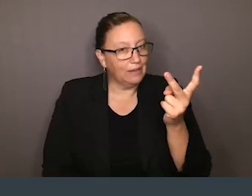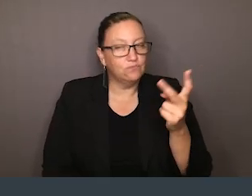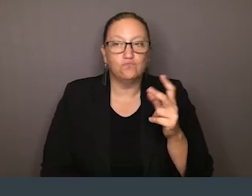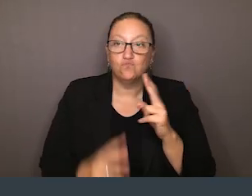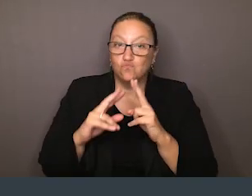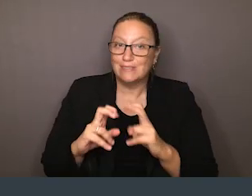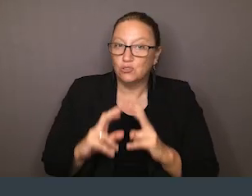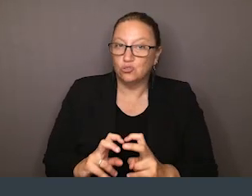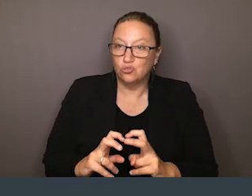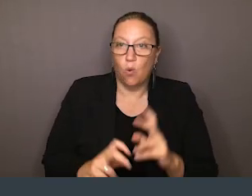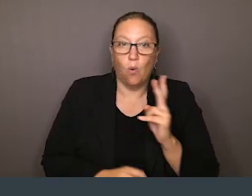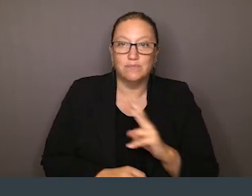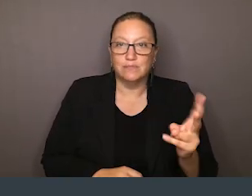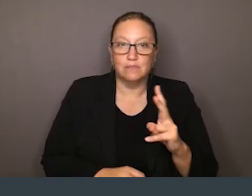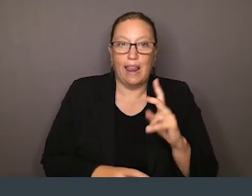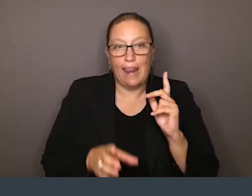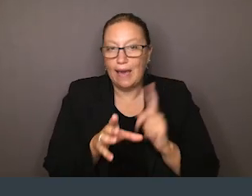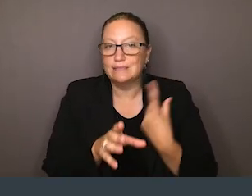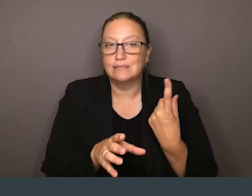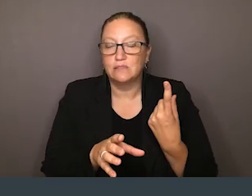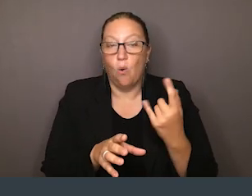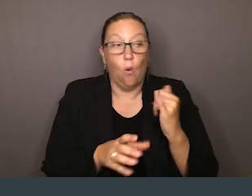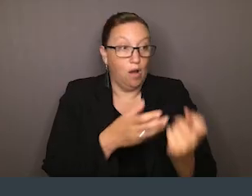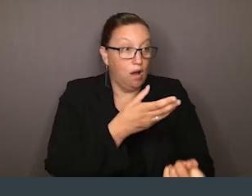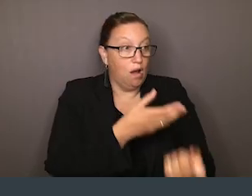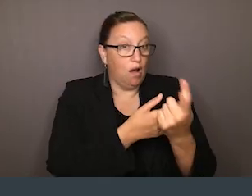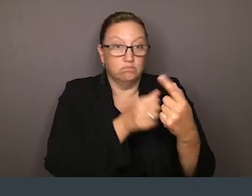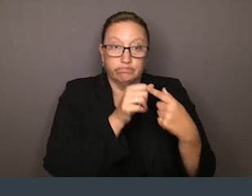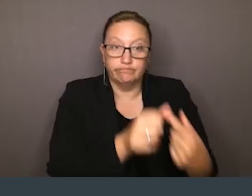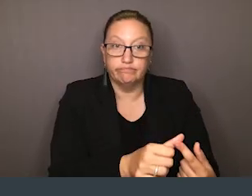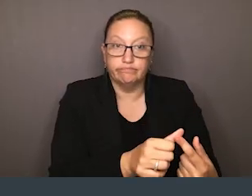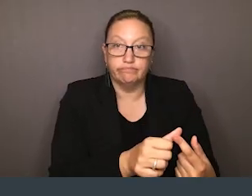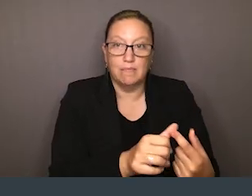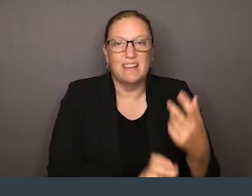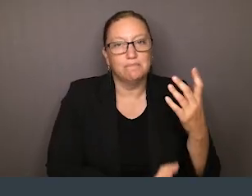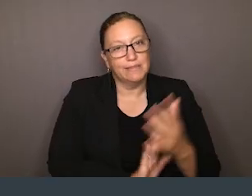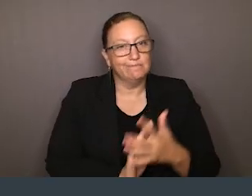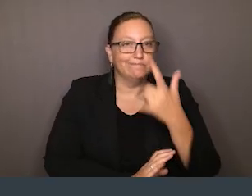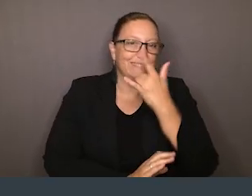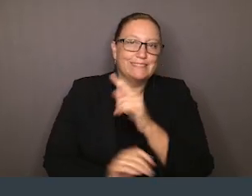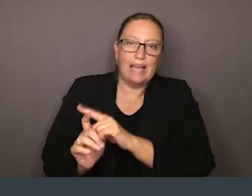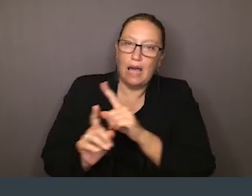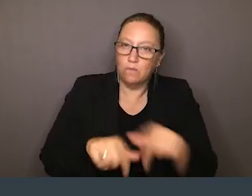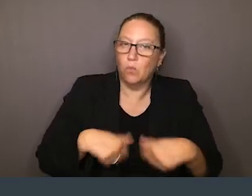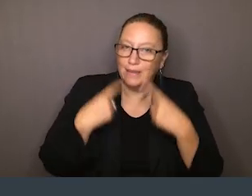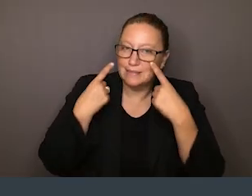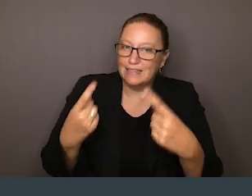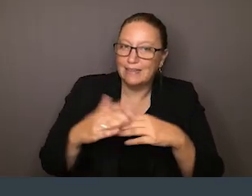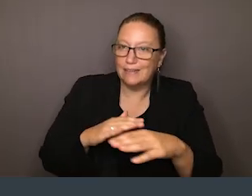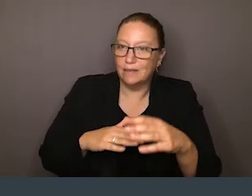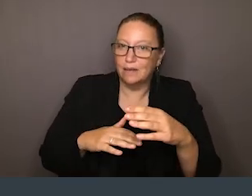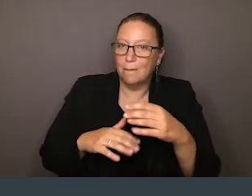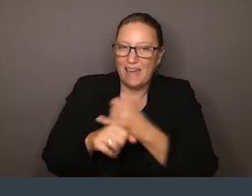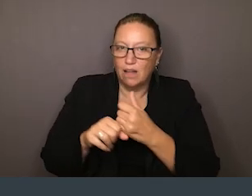Secondly, research is often done quite late or reactive, which unfortunately mirrors sometimes what we can see